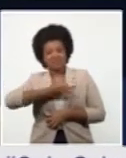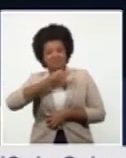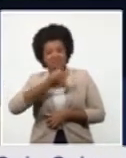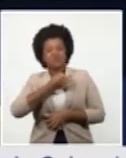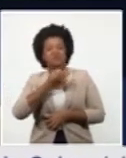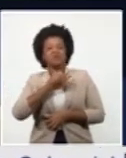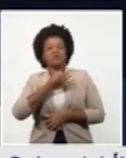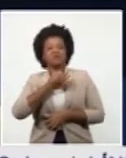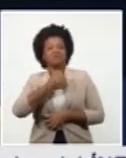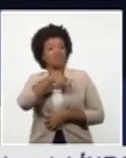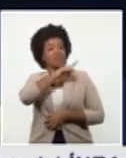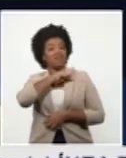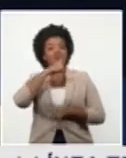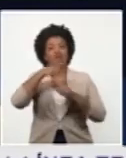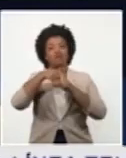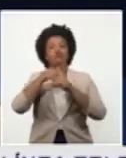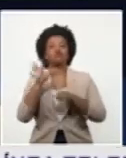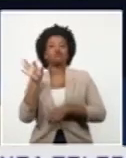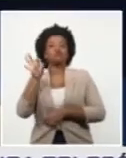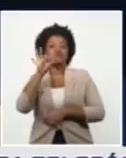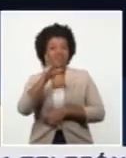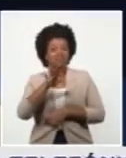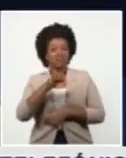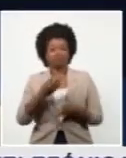Senior leaders,